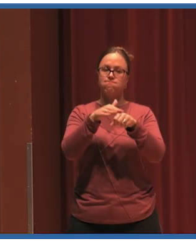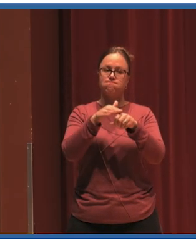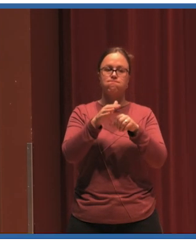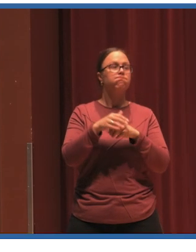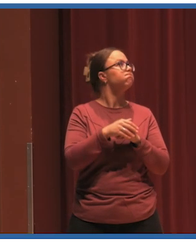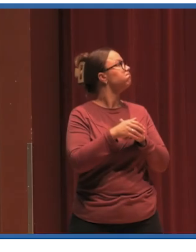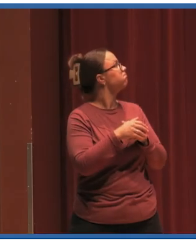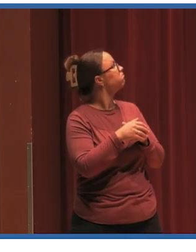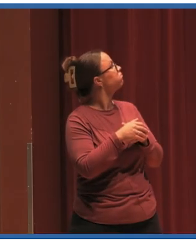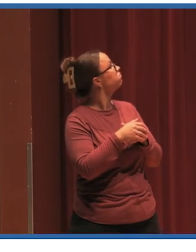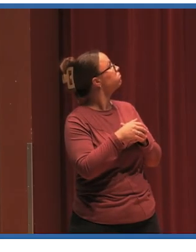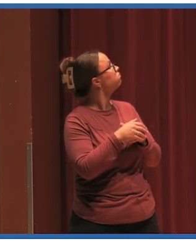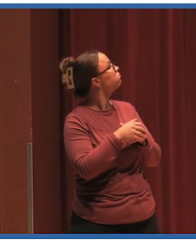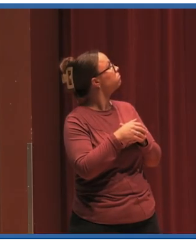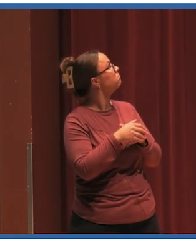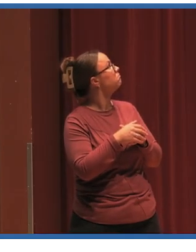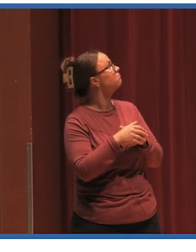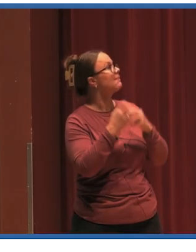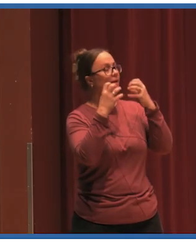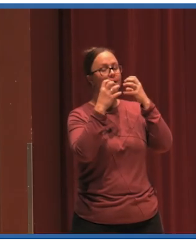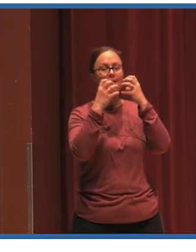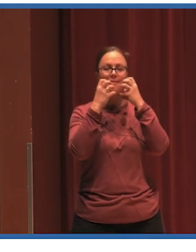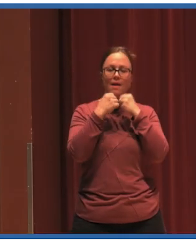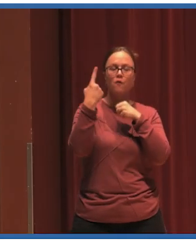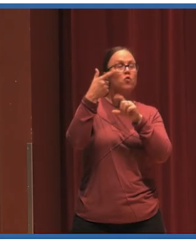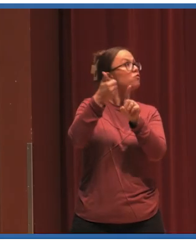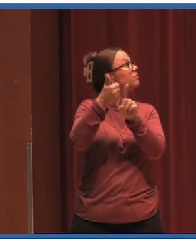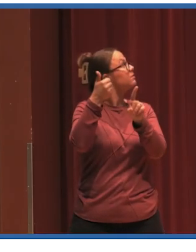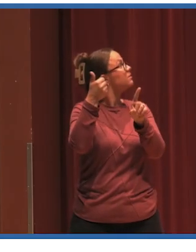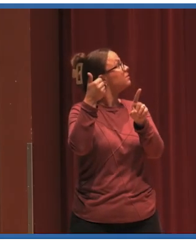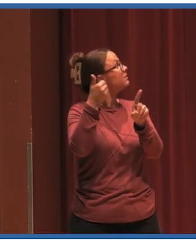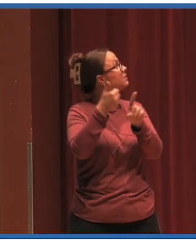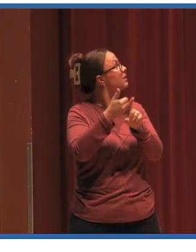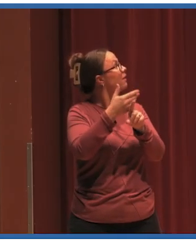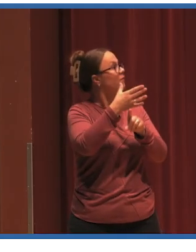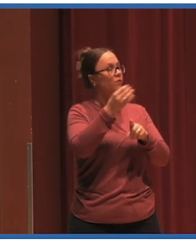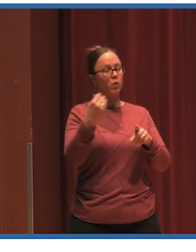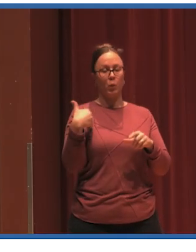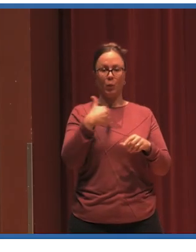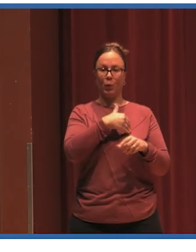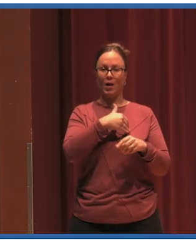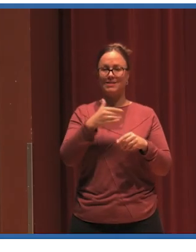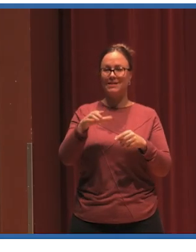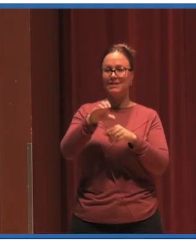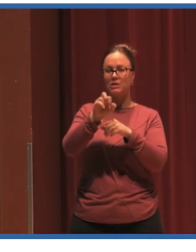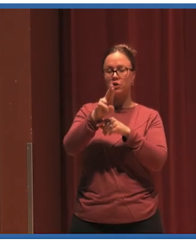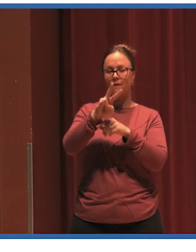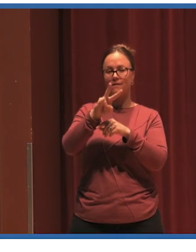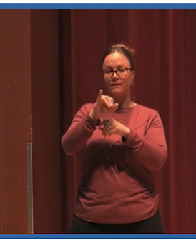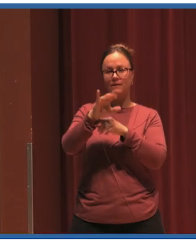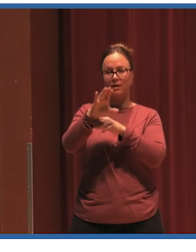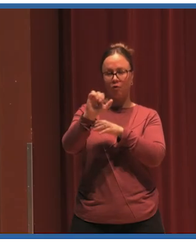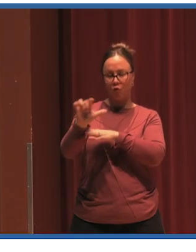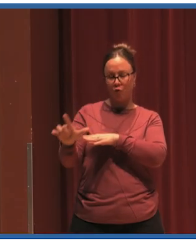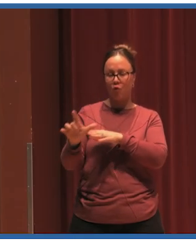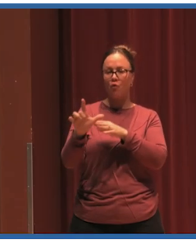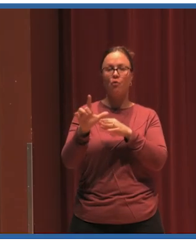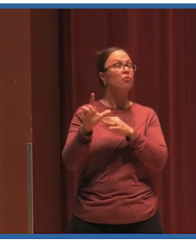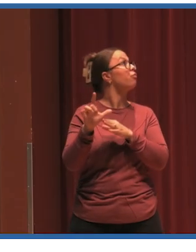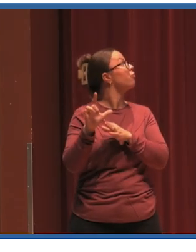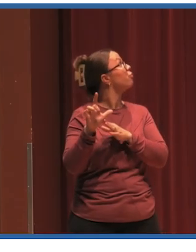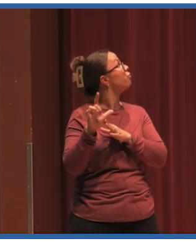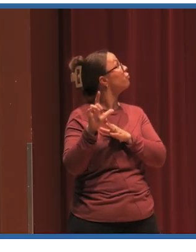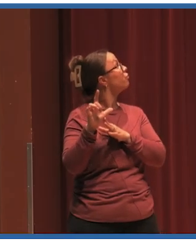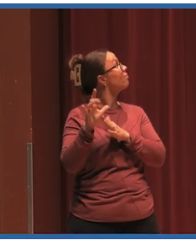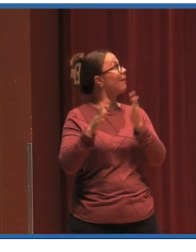Cancer Program as a program through the Iowa Department of Health and Human Services that provides free breast and cervical cancer